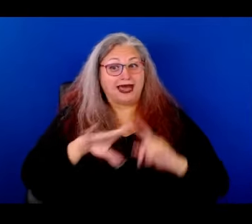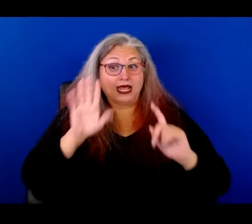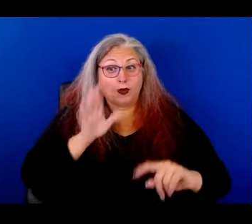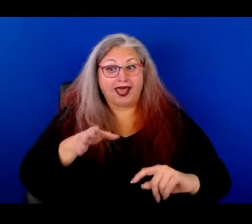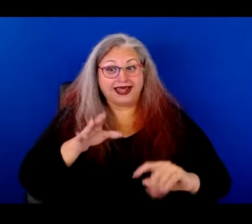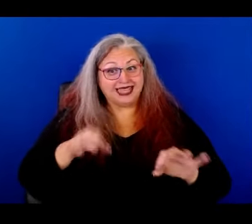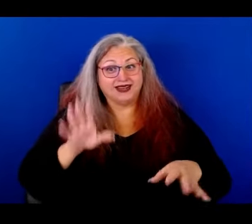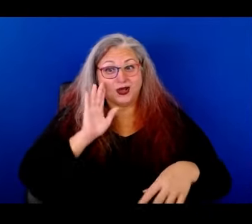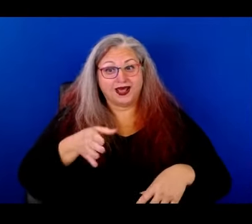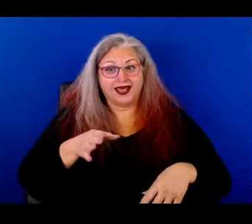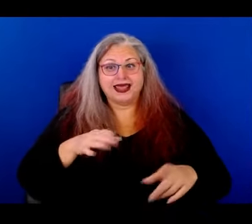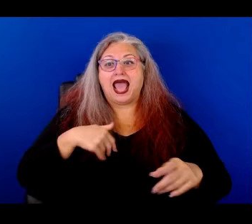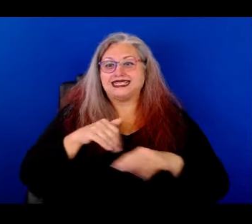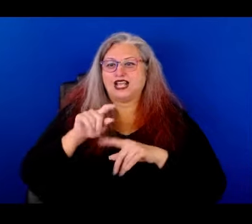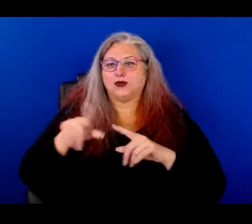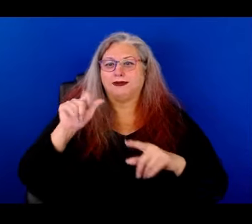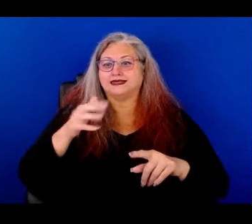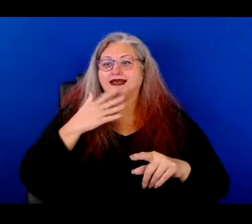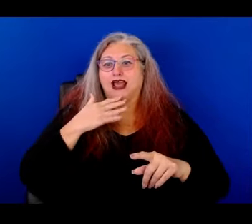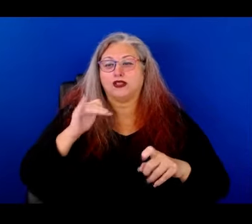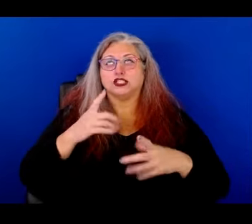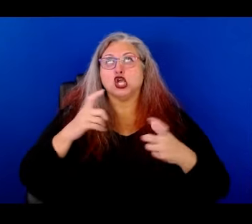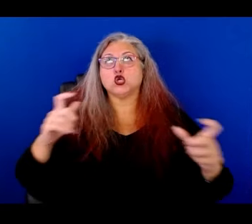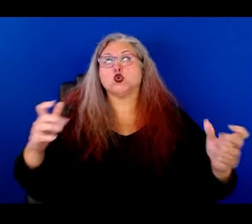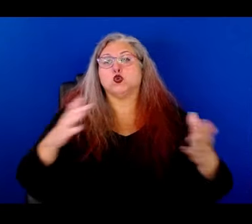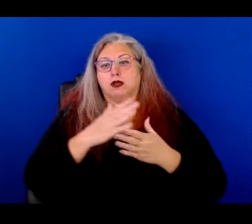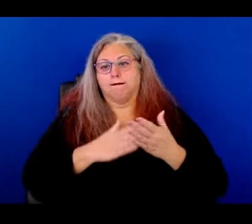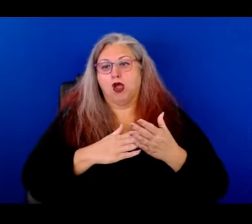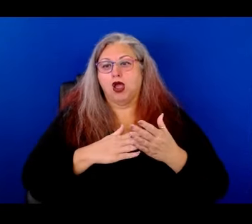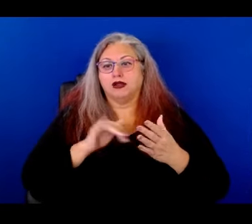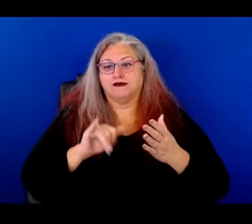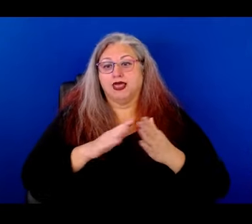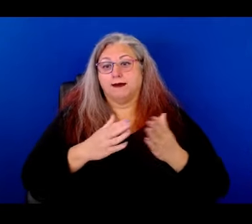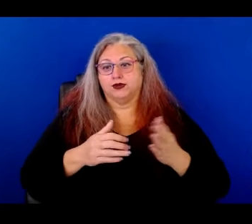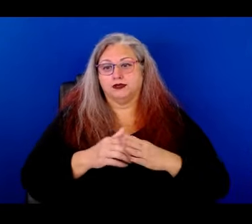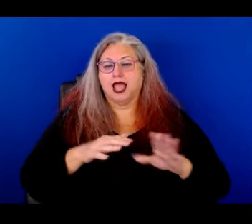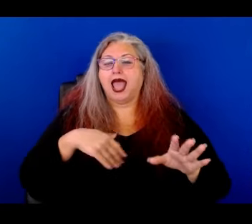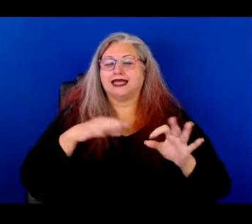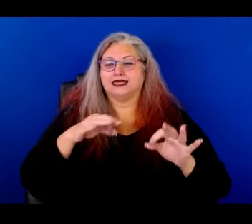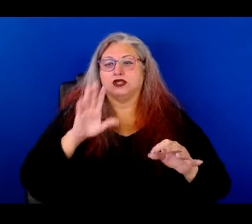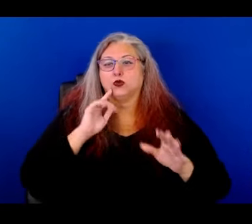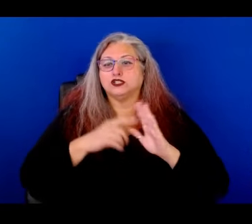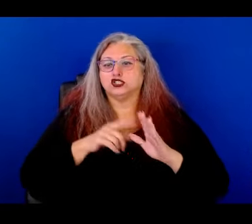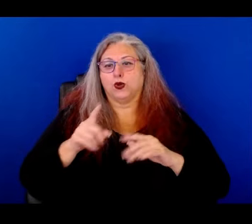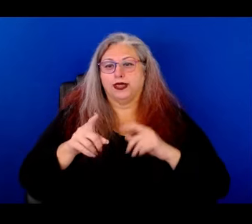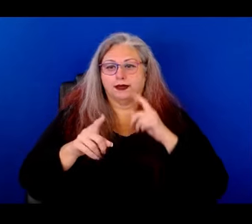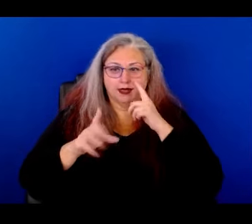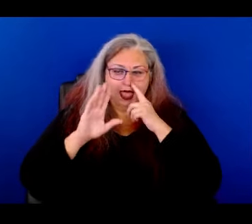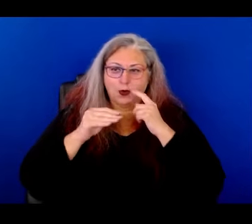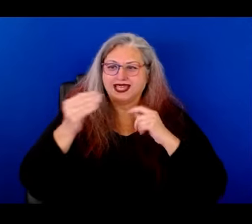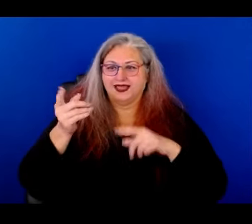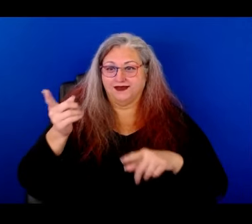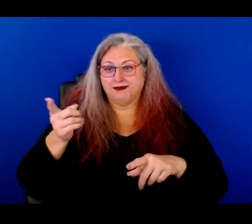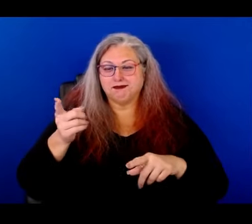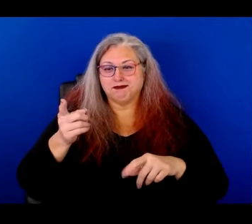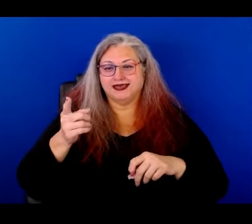to. He's definitely going to send it to him, because color was such a huge part of that book. I definitely am going to show it to him. I'm going to